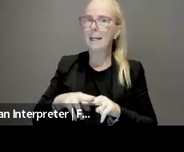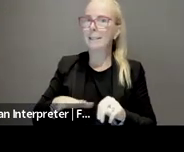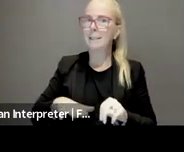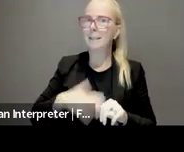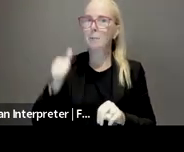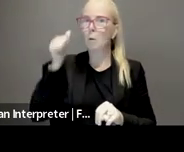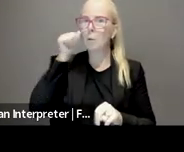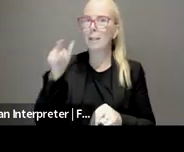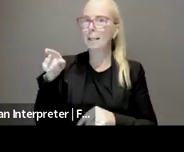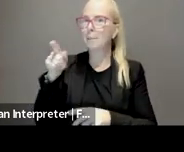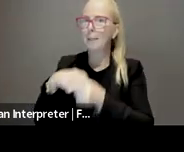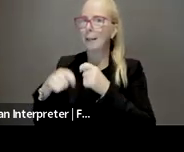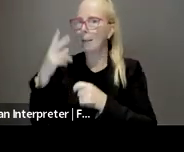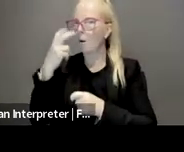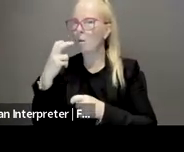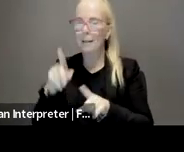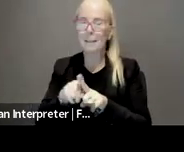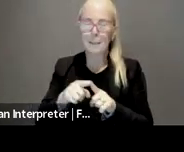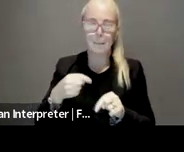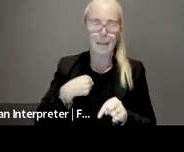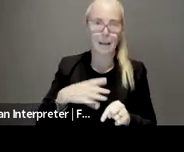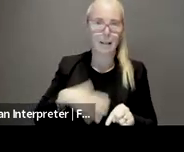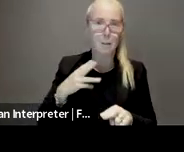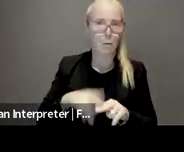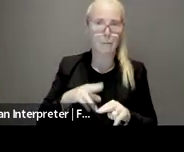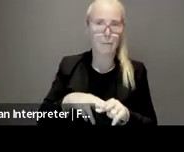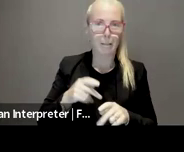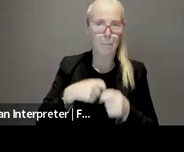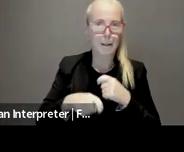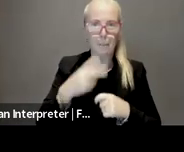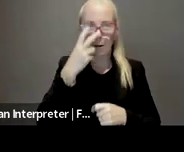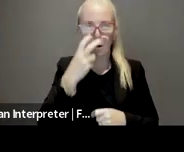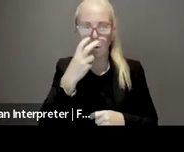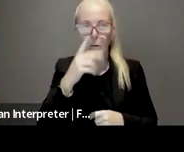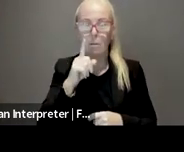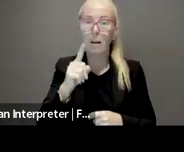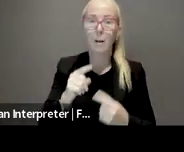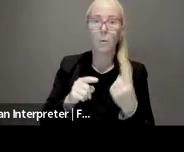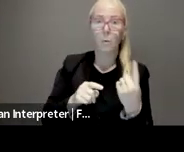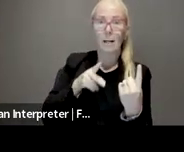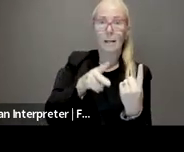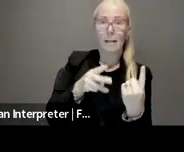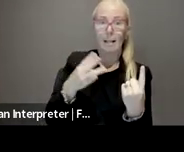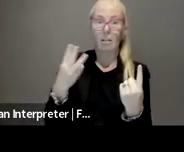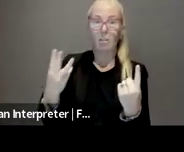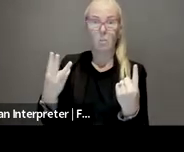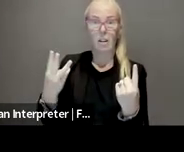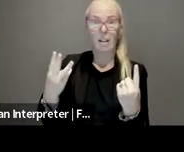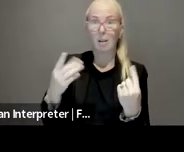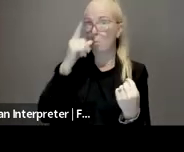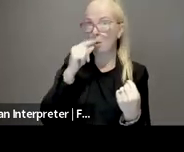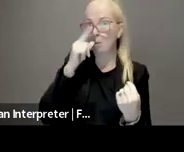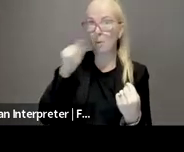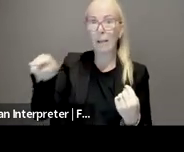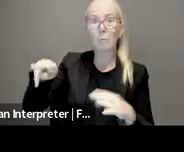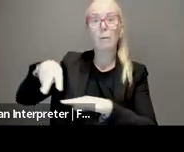do I. But there's a reasonable chance now, 1 in 3 in fact, that he will fall this year. And if he does,